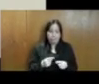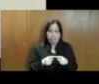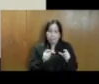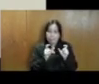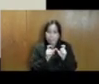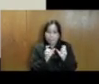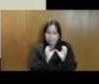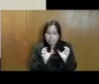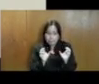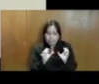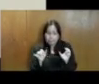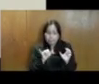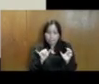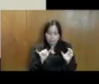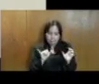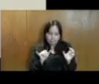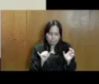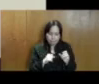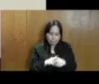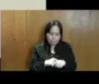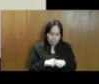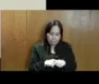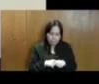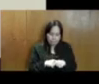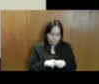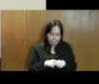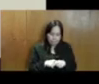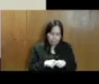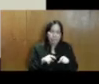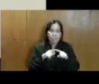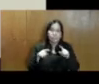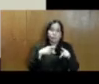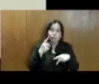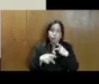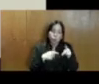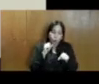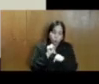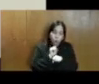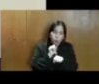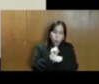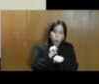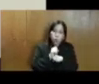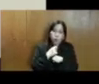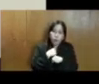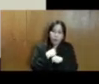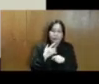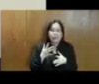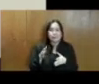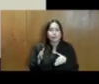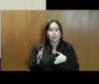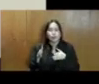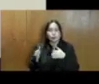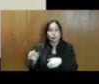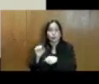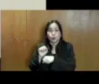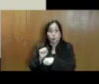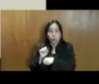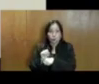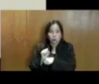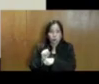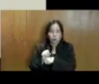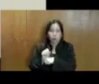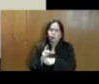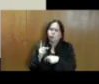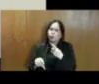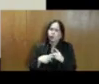the same figure by the different types of jobs that dirty industry workers are going into. Like, what types of green jobs